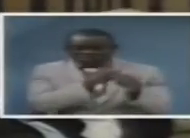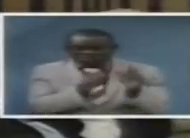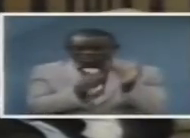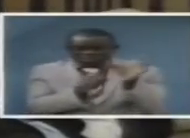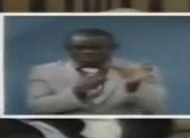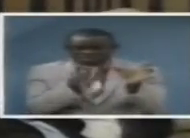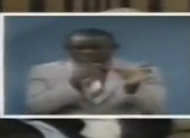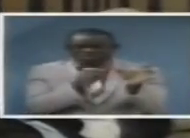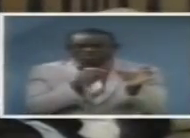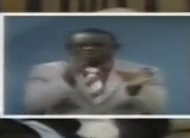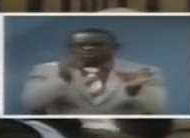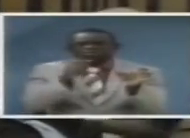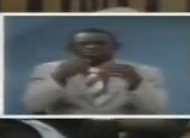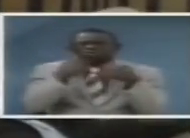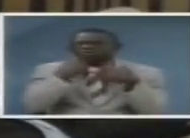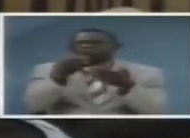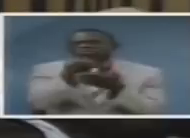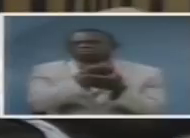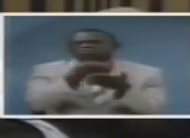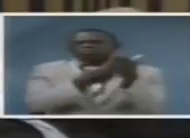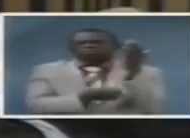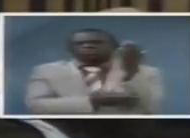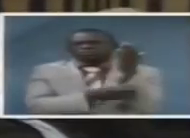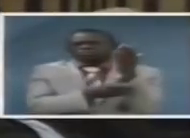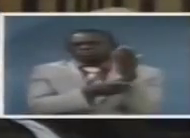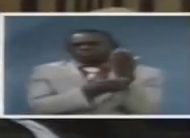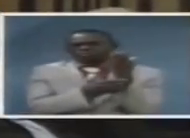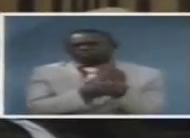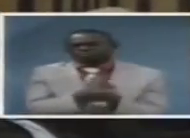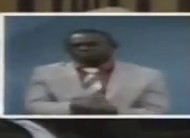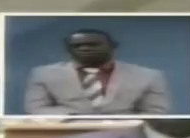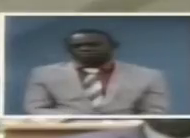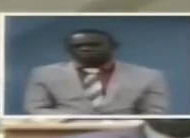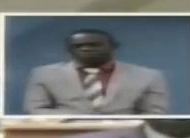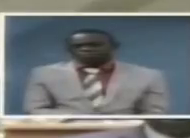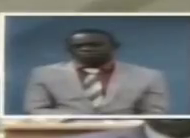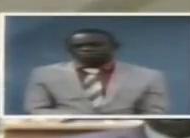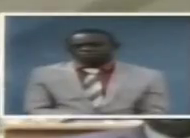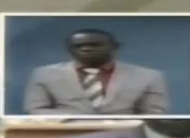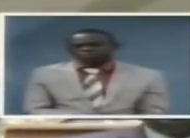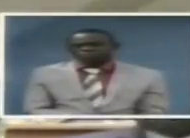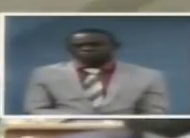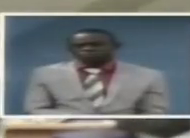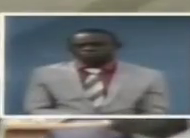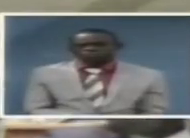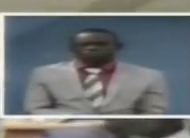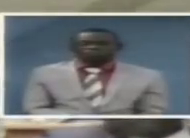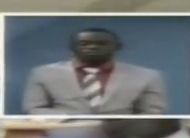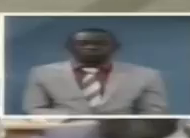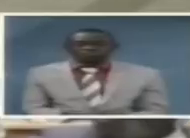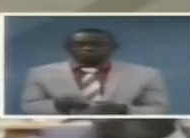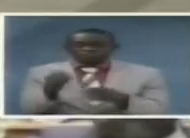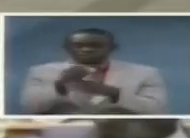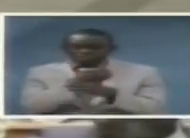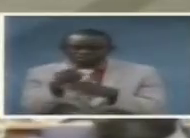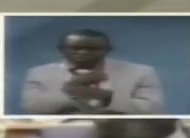part of economic development. Mr. Speaker, in order to reduce the cost of doing business and